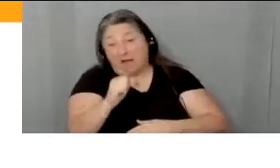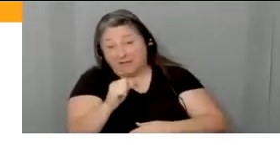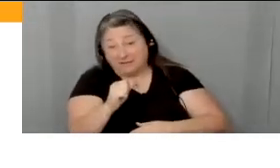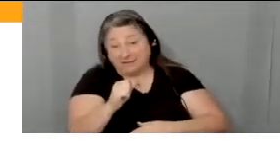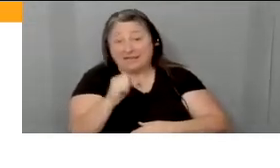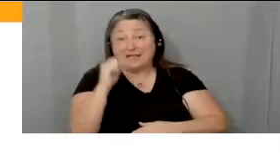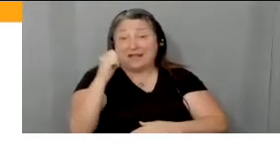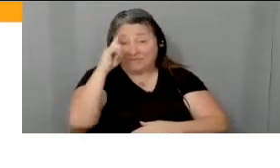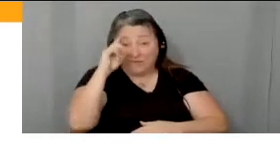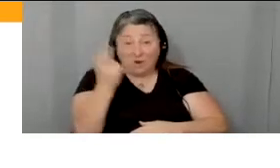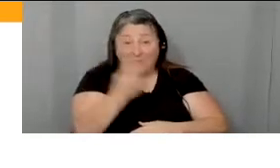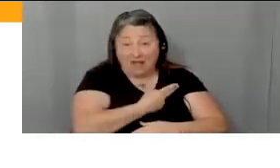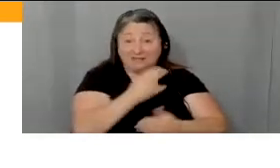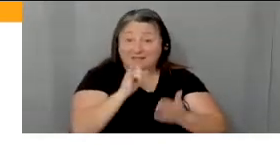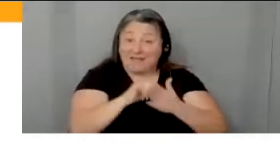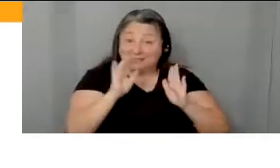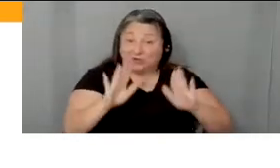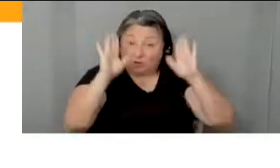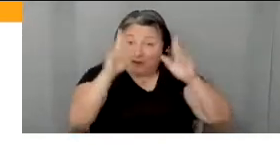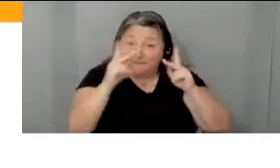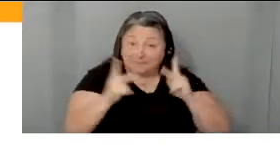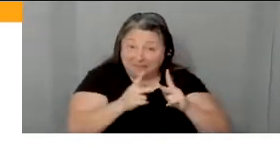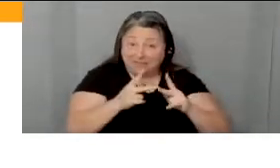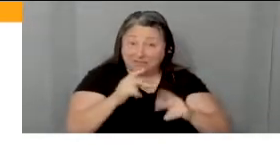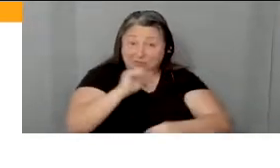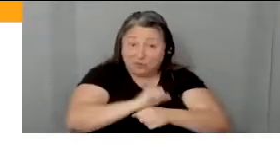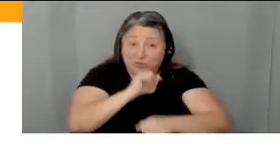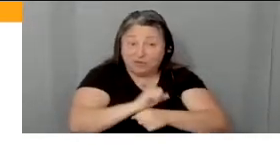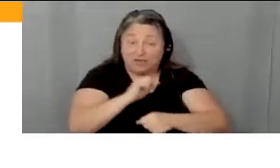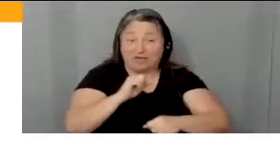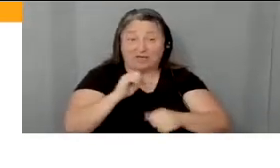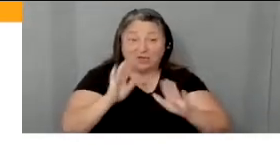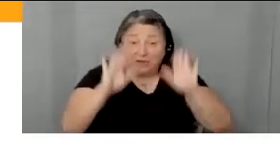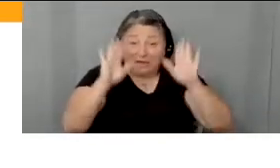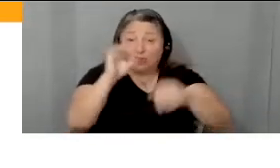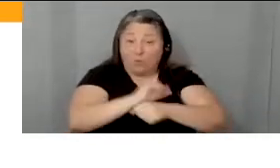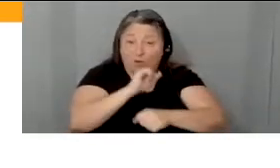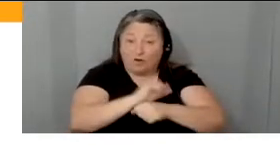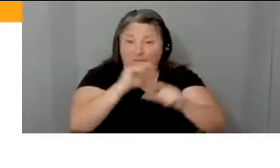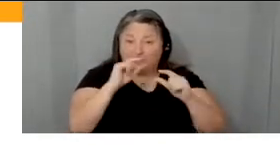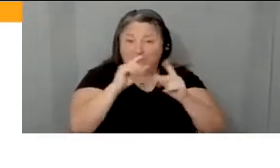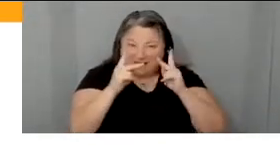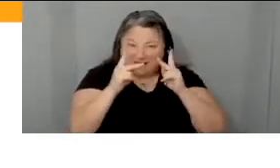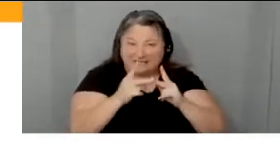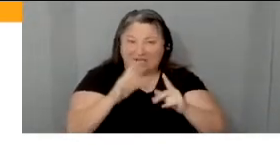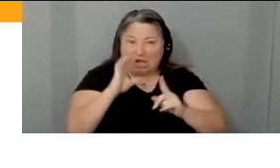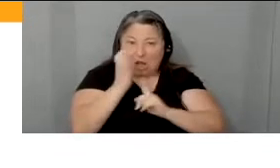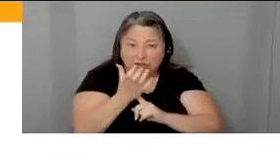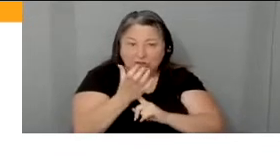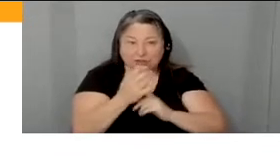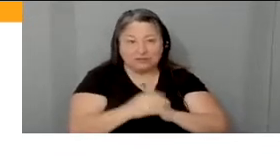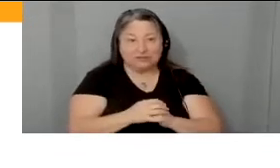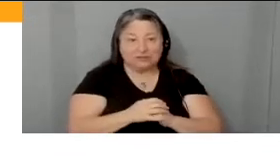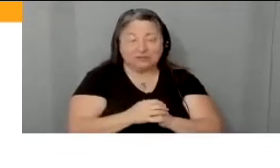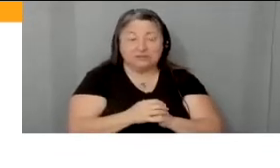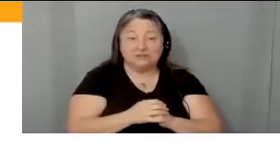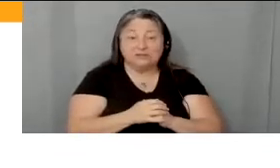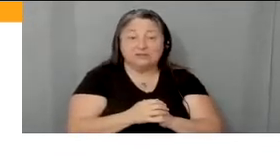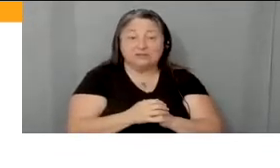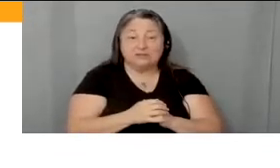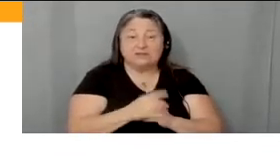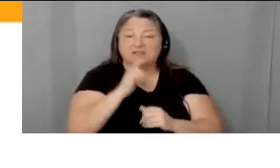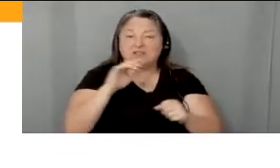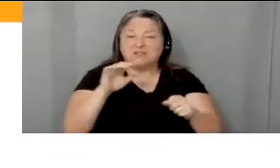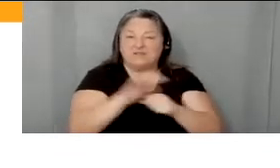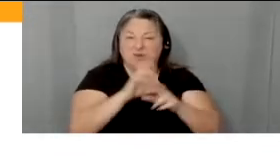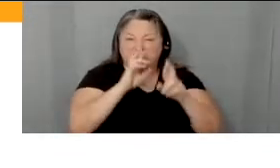meant by a great place to work, a great workplace culture. Next slide, please. And so what I want to share, there's a full report of